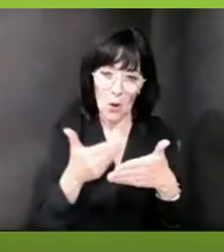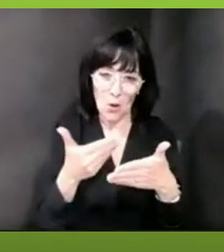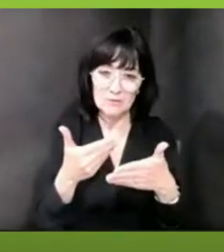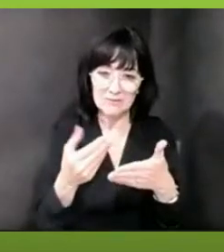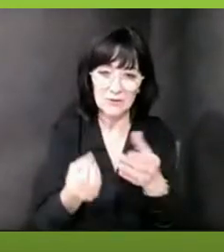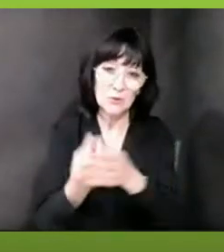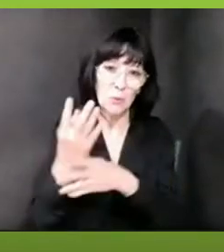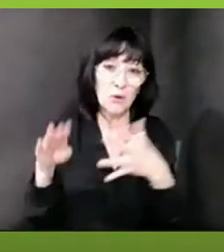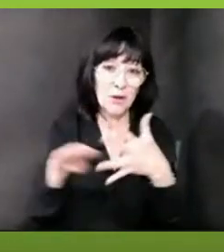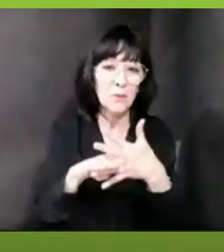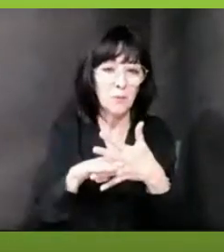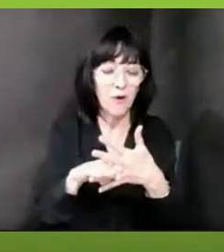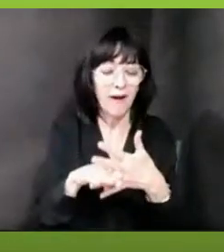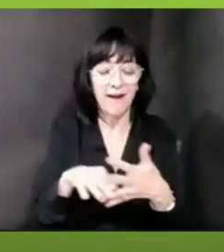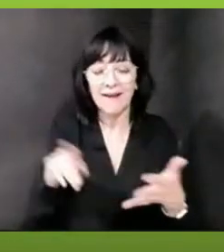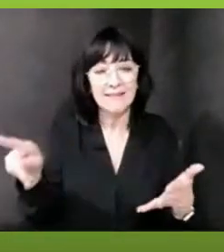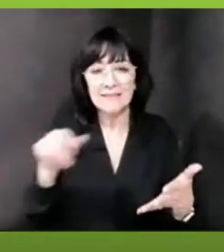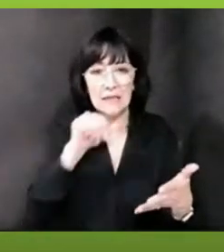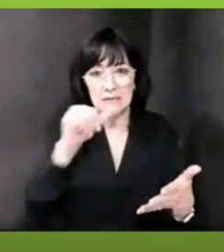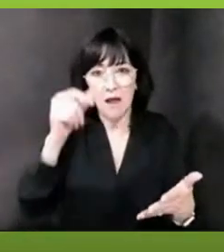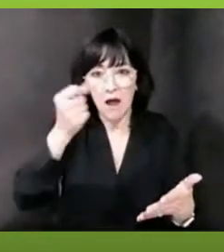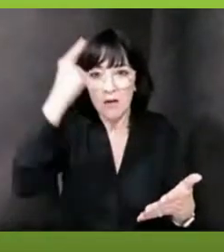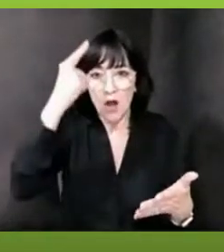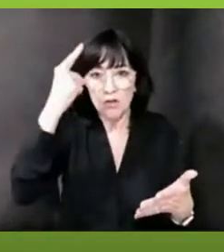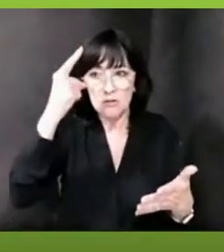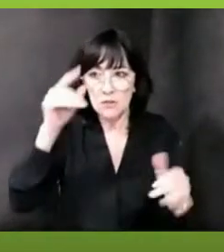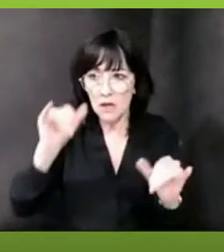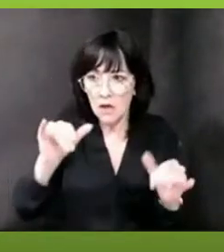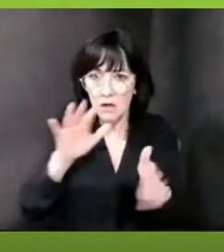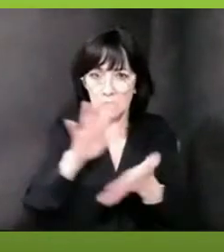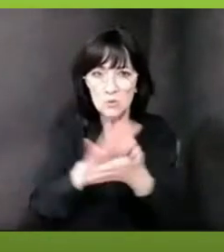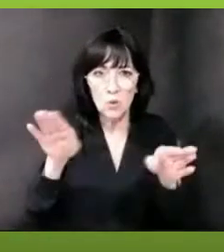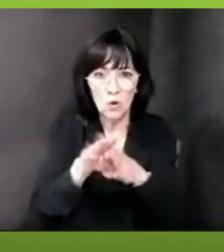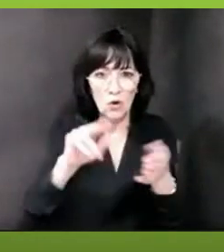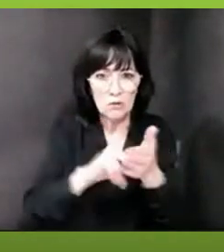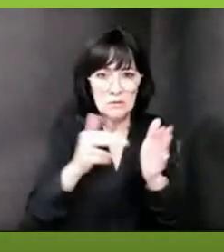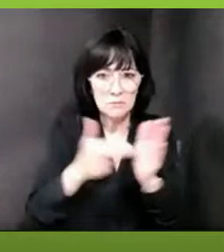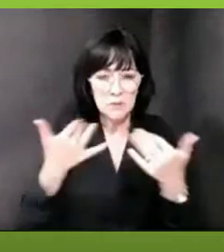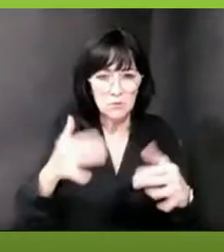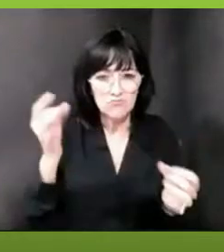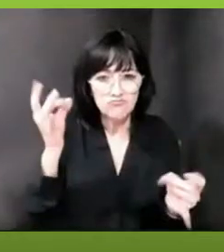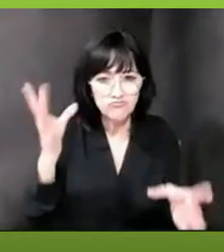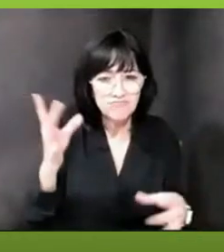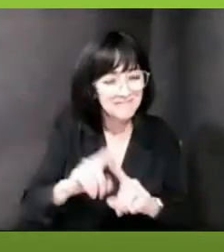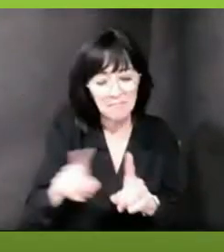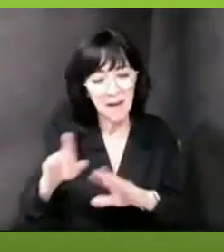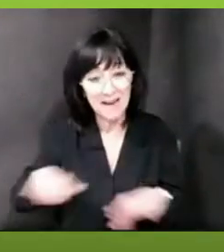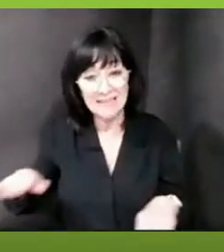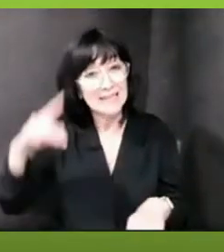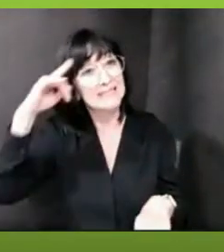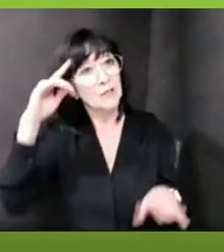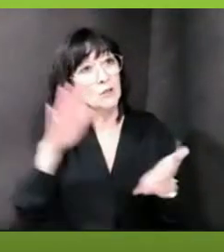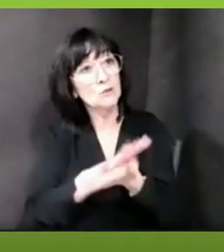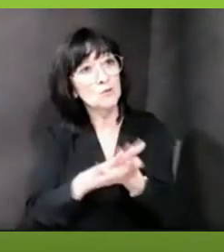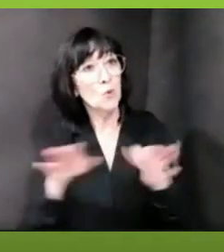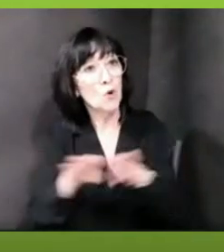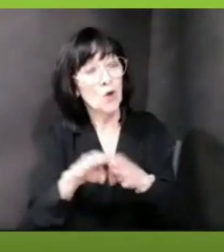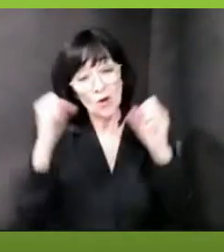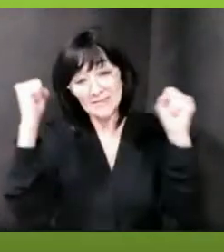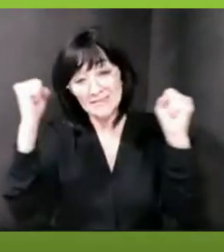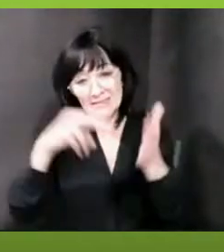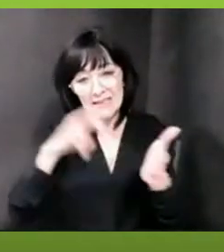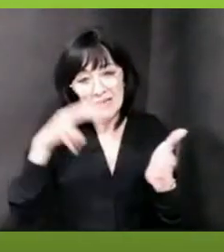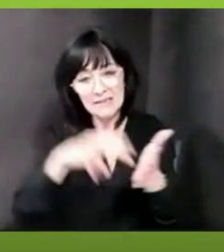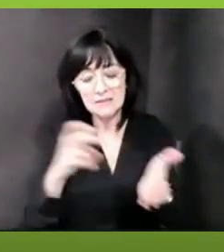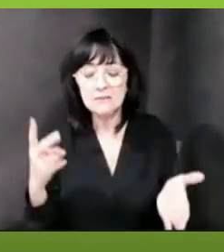things. But when I saw them and they were happy, I looked at my wife and said, you know what? I felt like we have built a foundation.